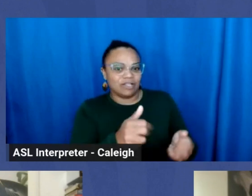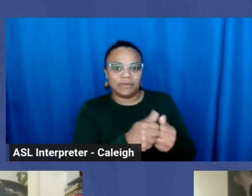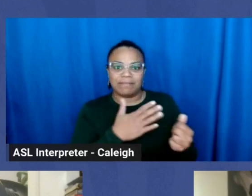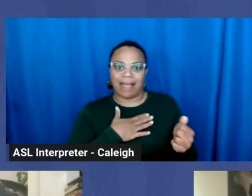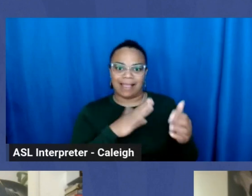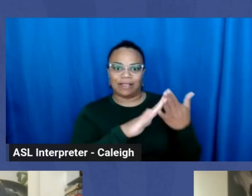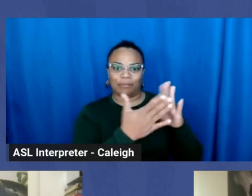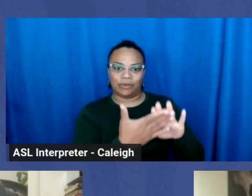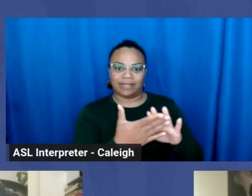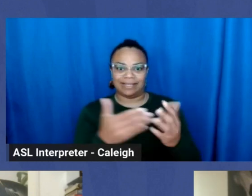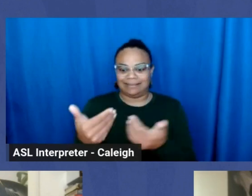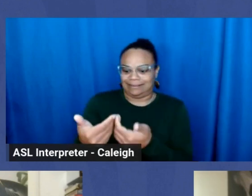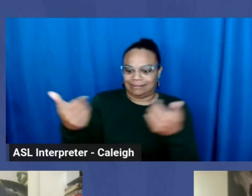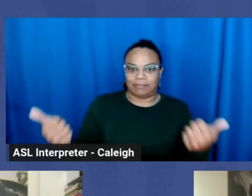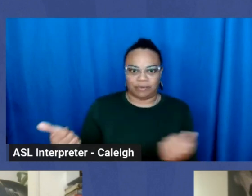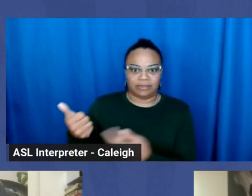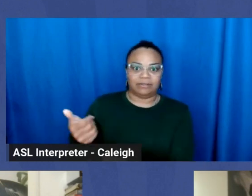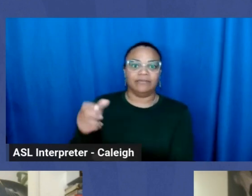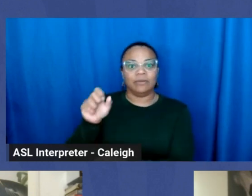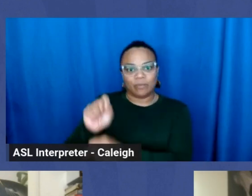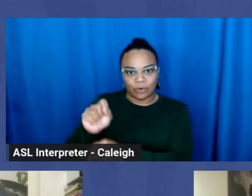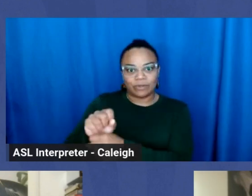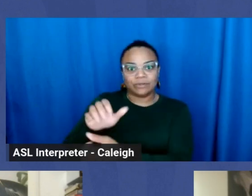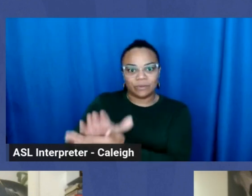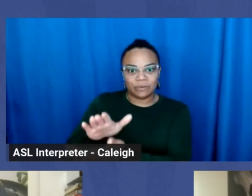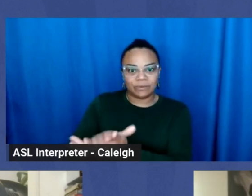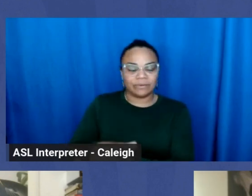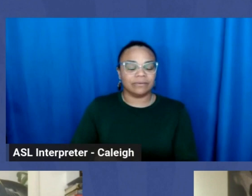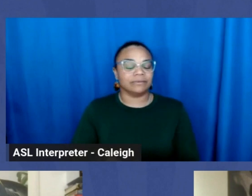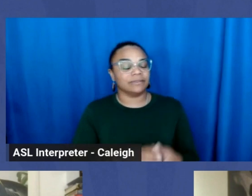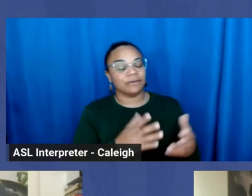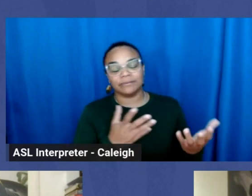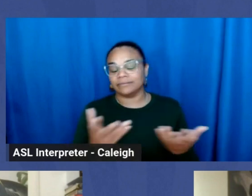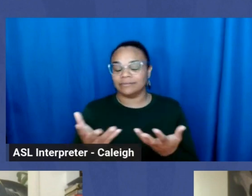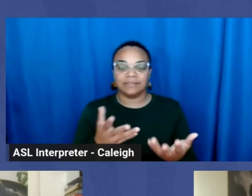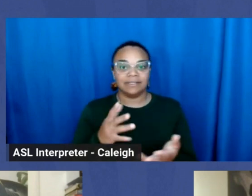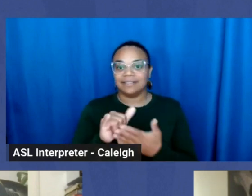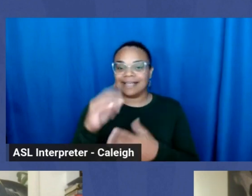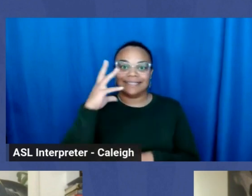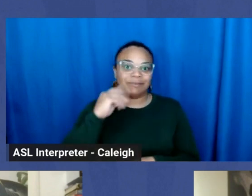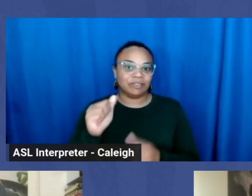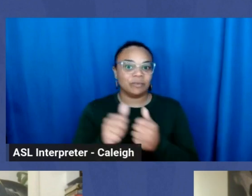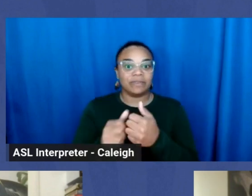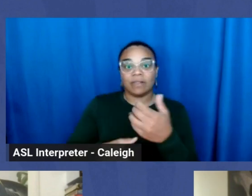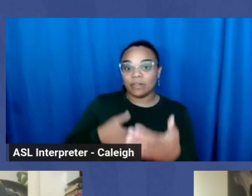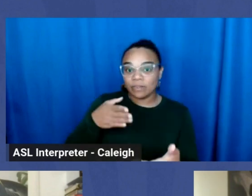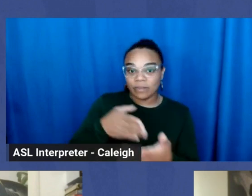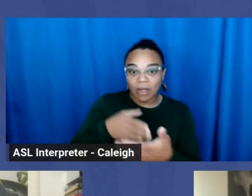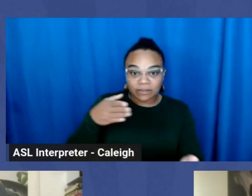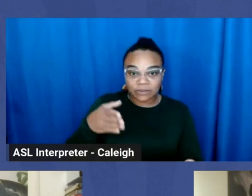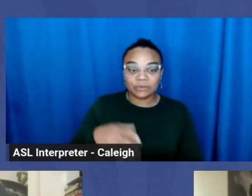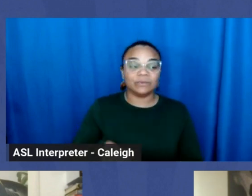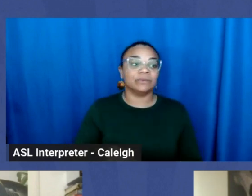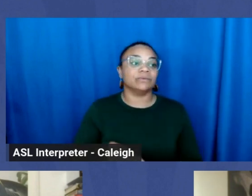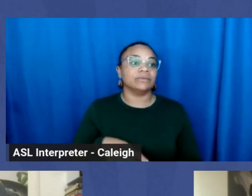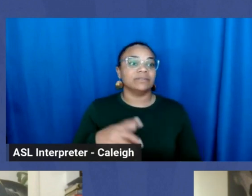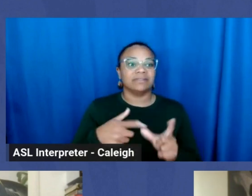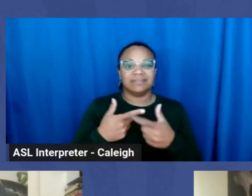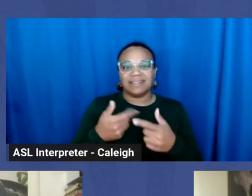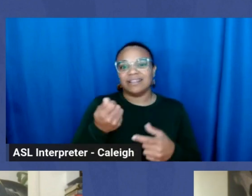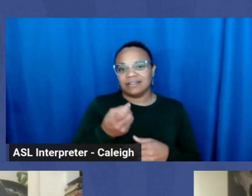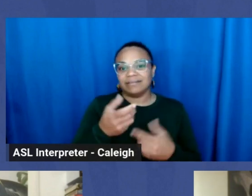that. And so, just going through this whole ordeal with the lawsuit and, the remaining years at